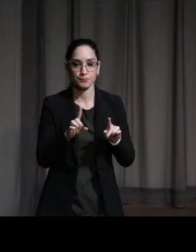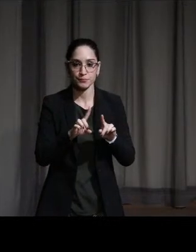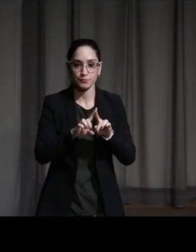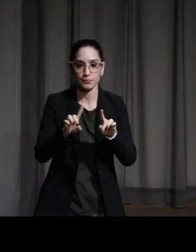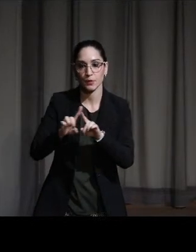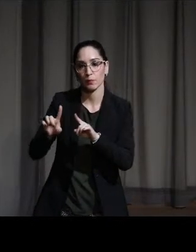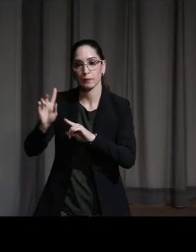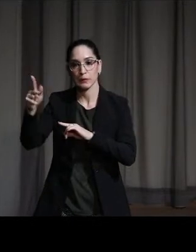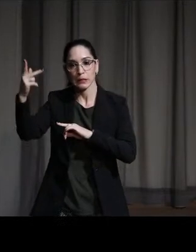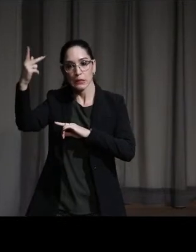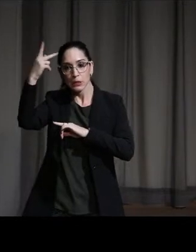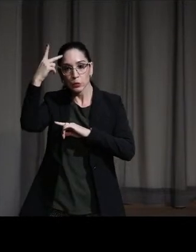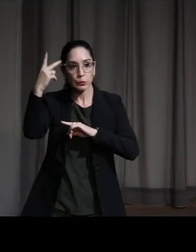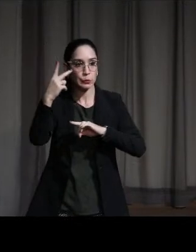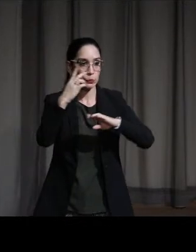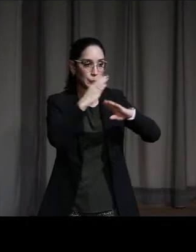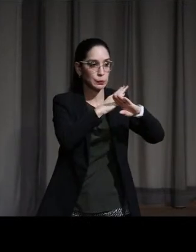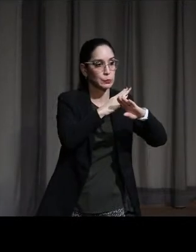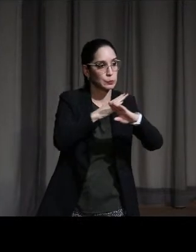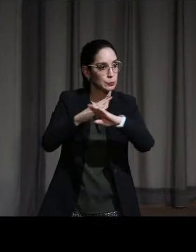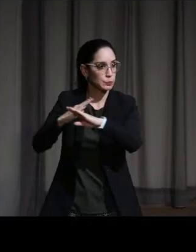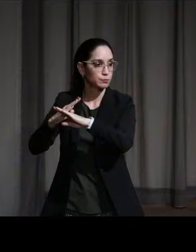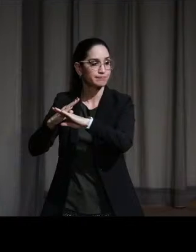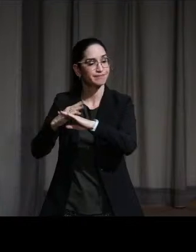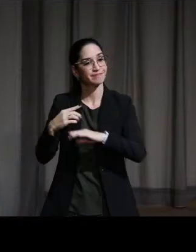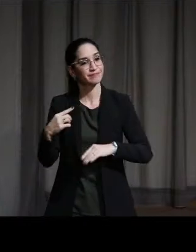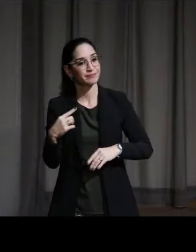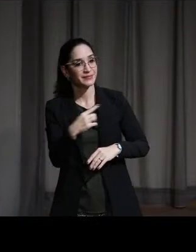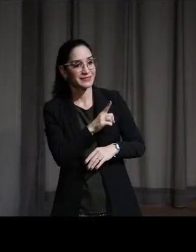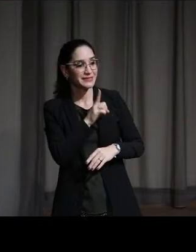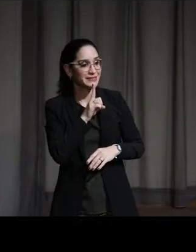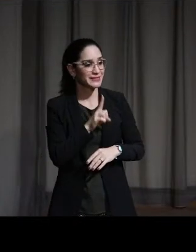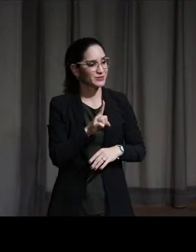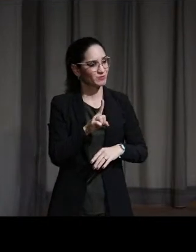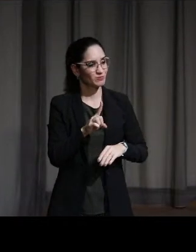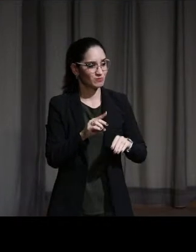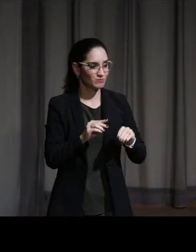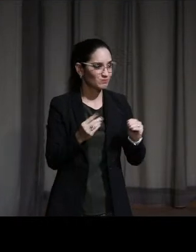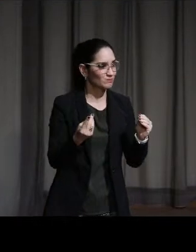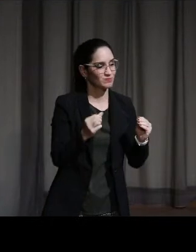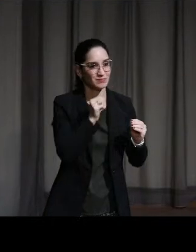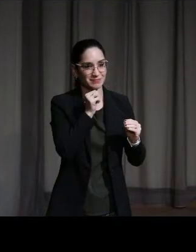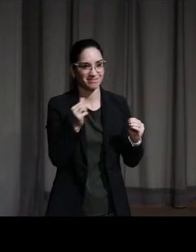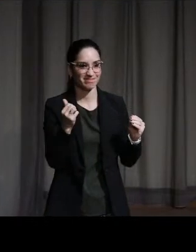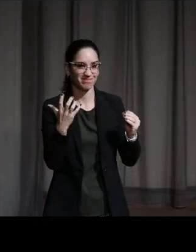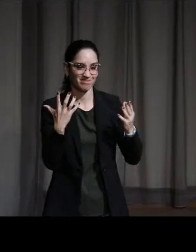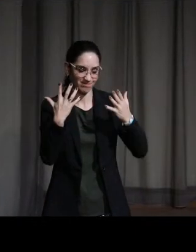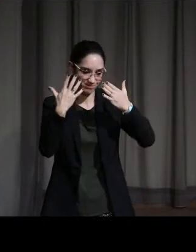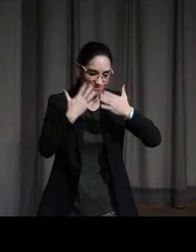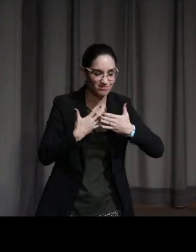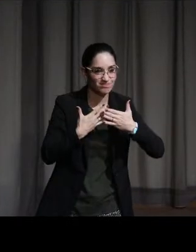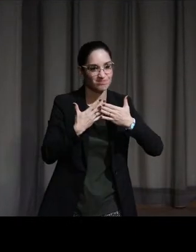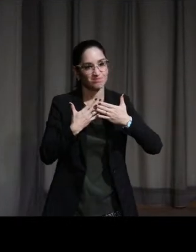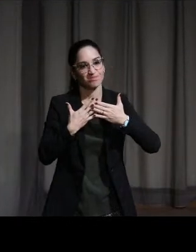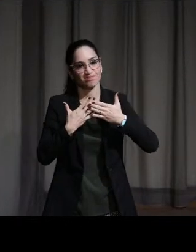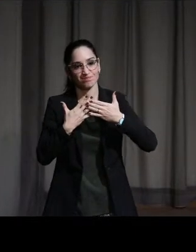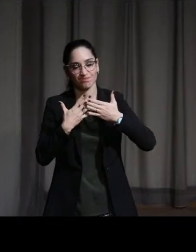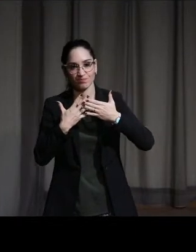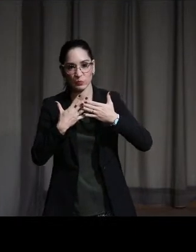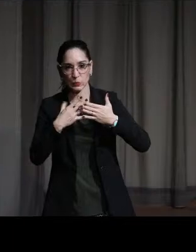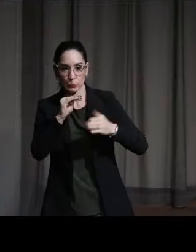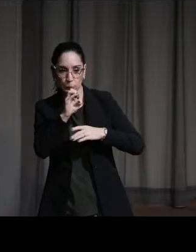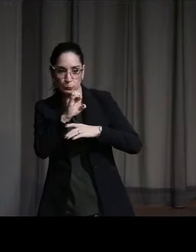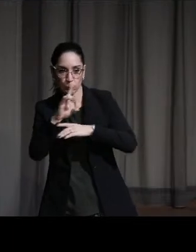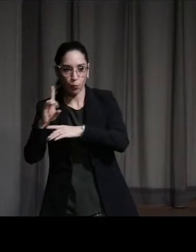the political process that he's living, is that this is not necessarily, it's not the darkest painting I've ever seen in terms of its mood, but it's not the